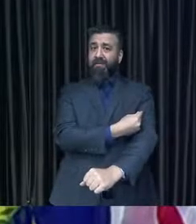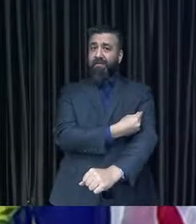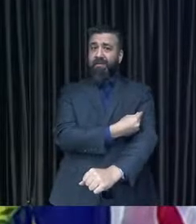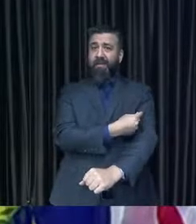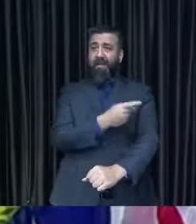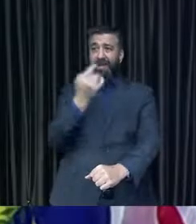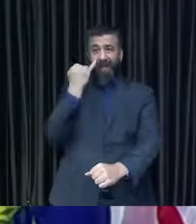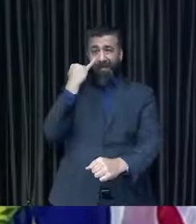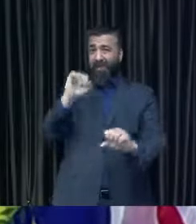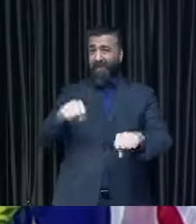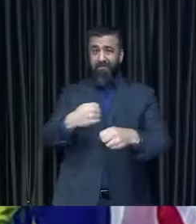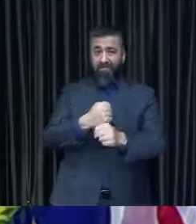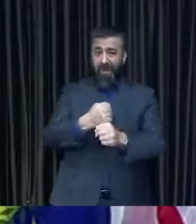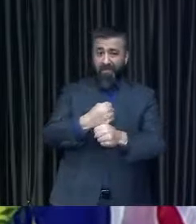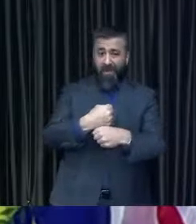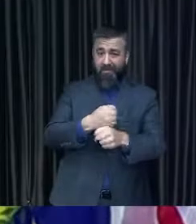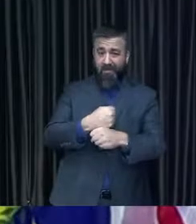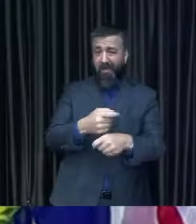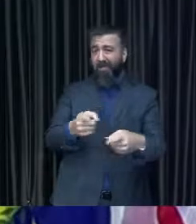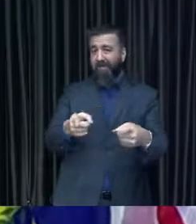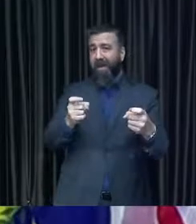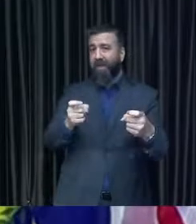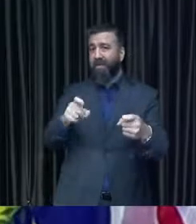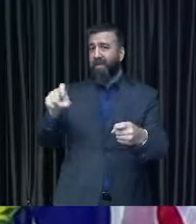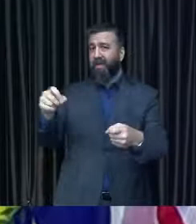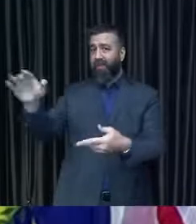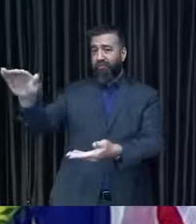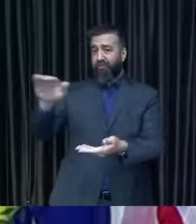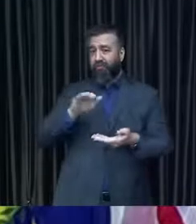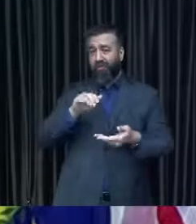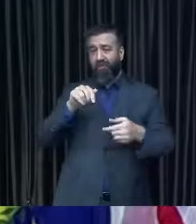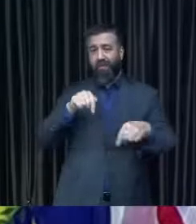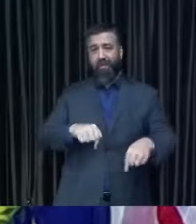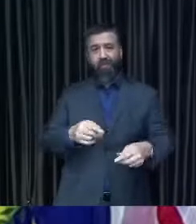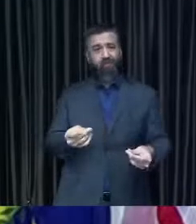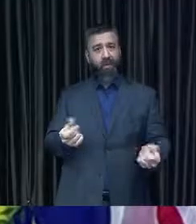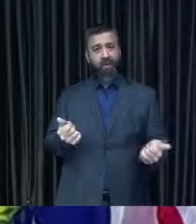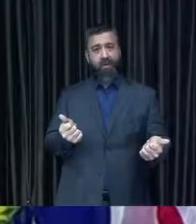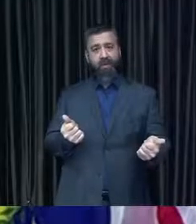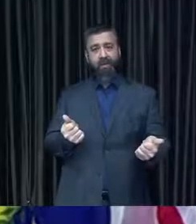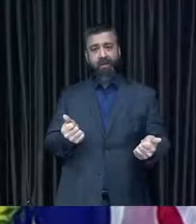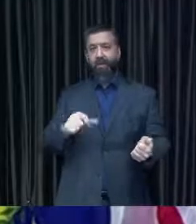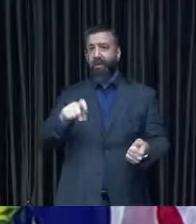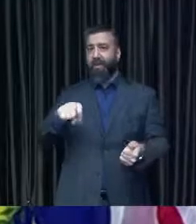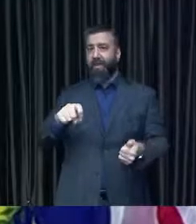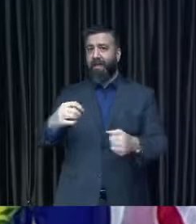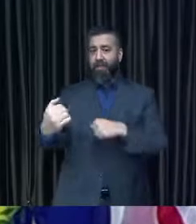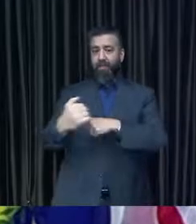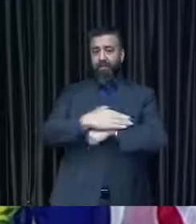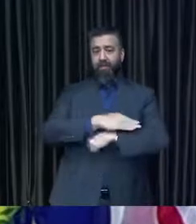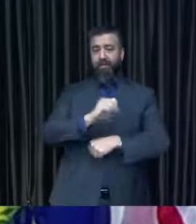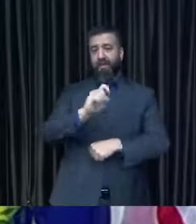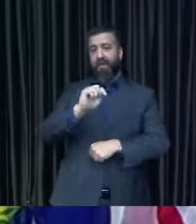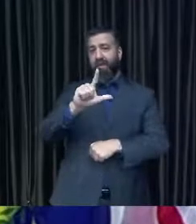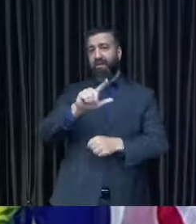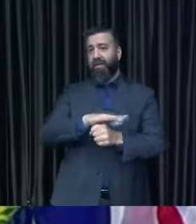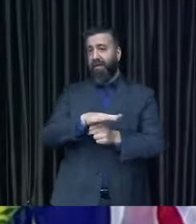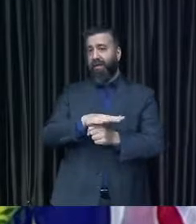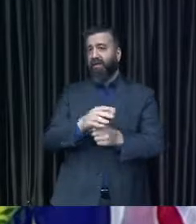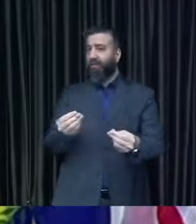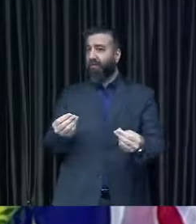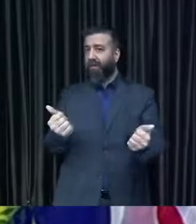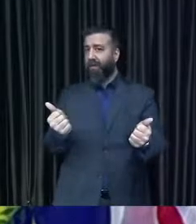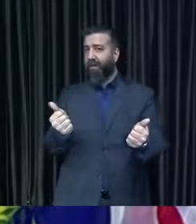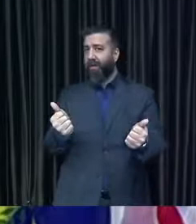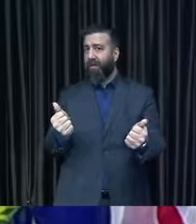can be produced in this country, we need that vaccine shipped to Missouri, and we need it shipped to St. Louis County so we can get